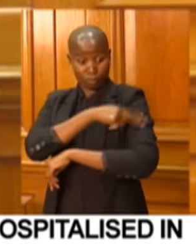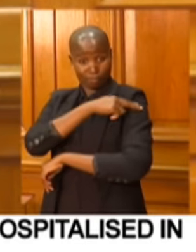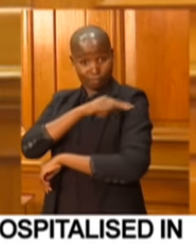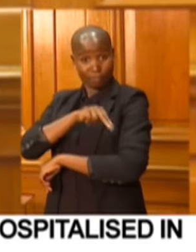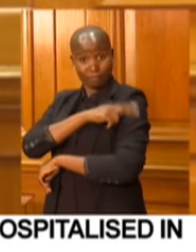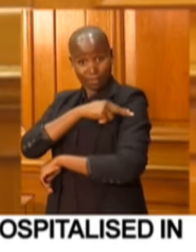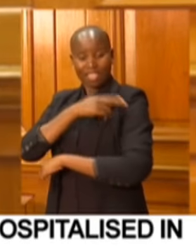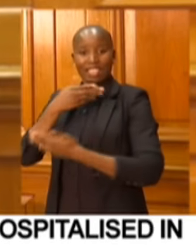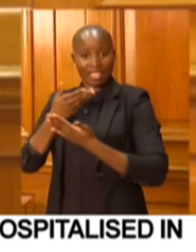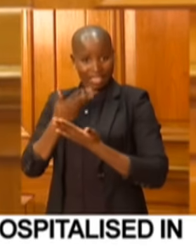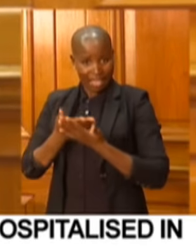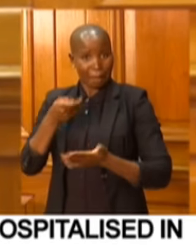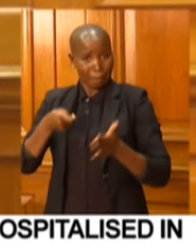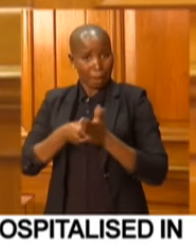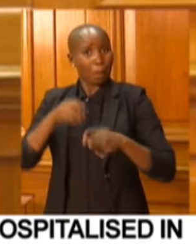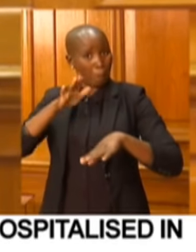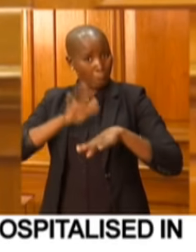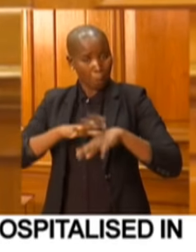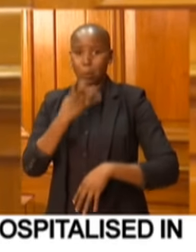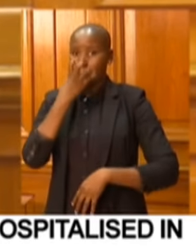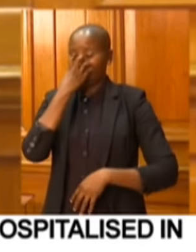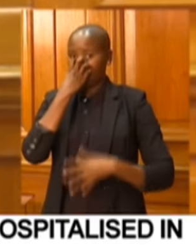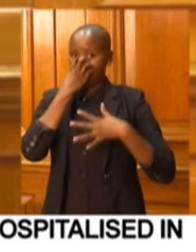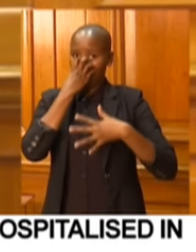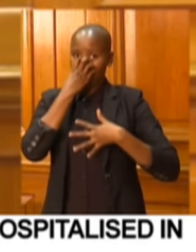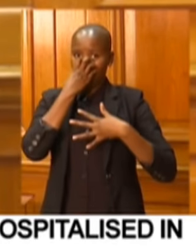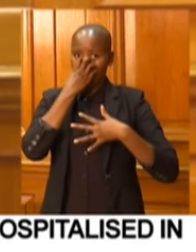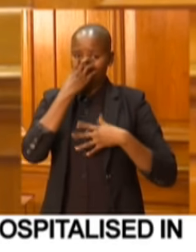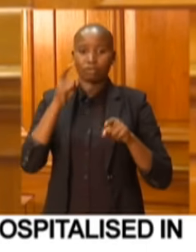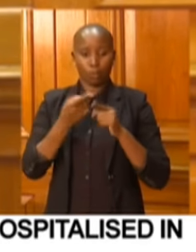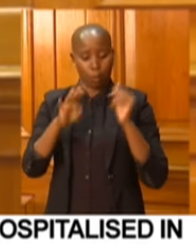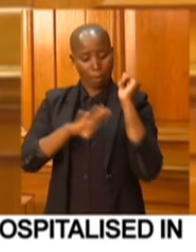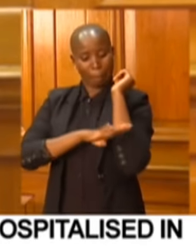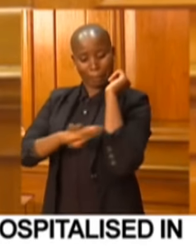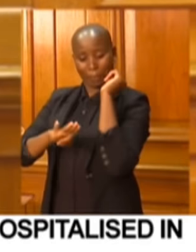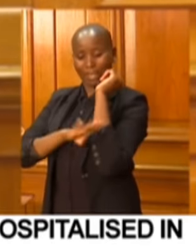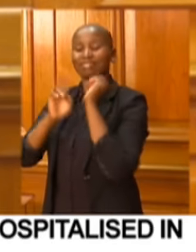supply and activating filled hospital beds once again.